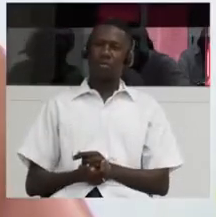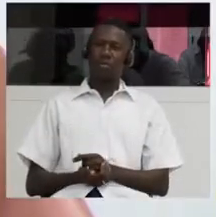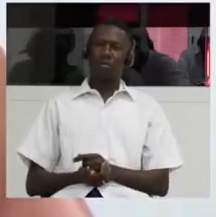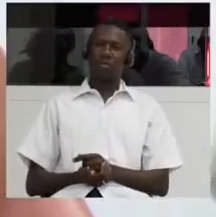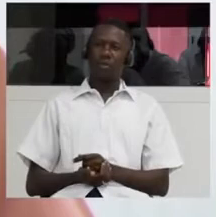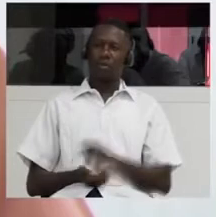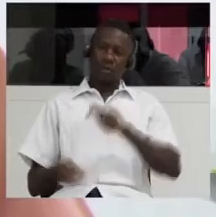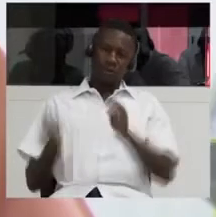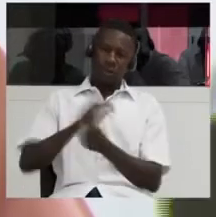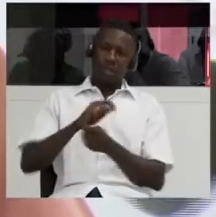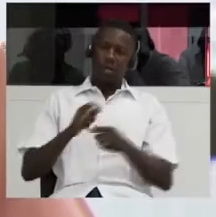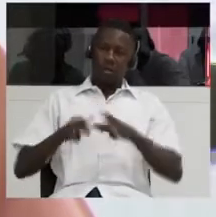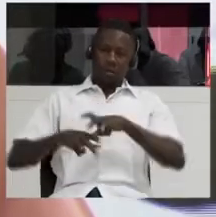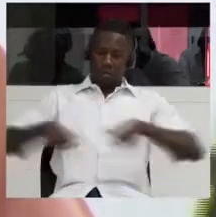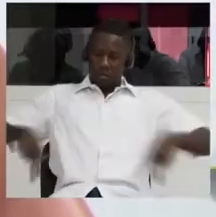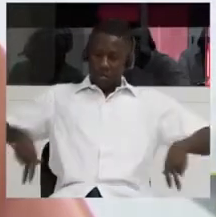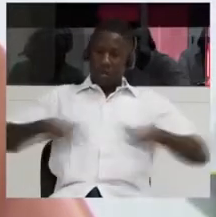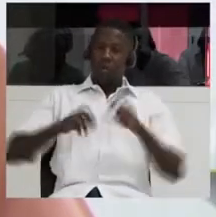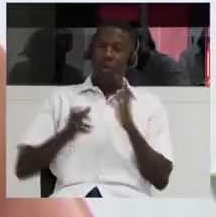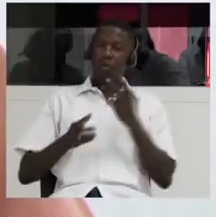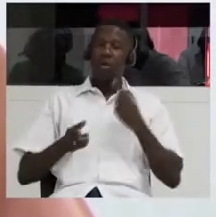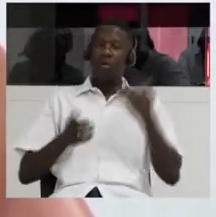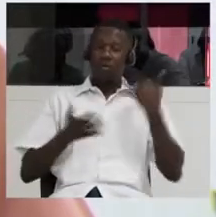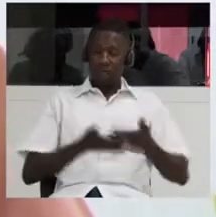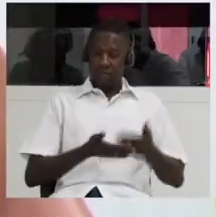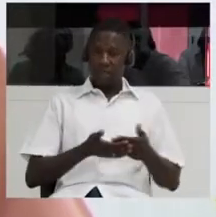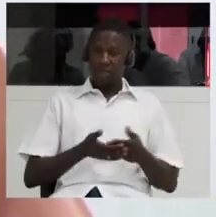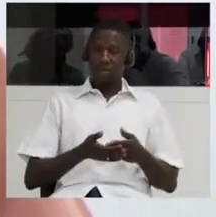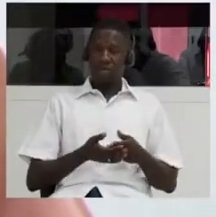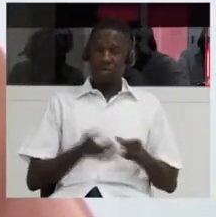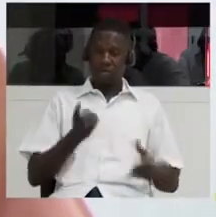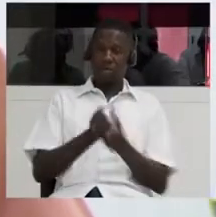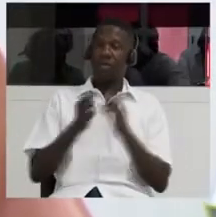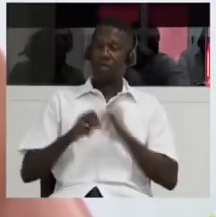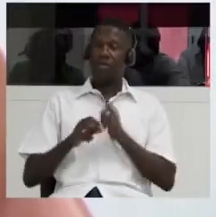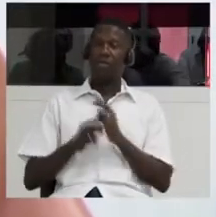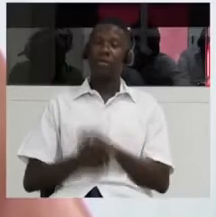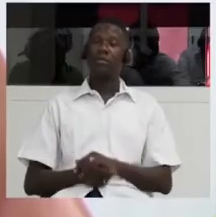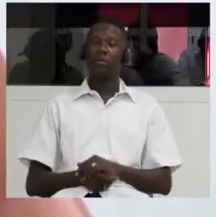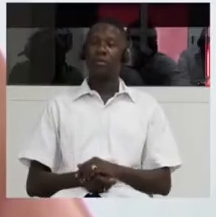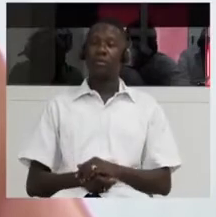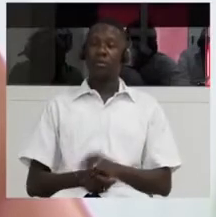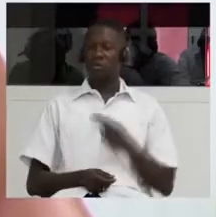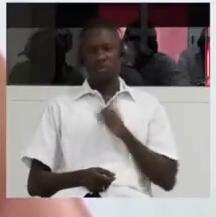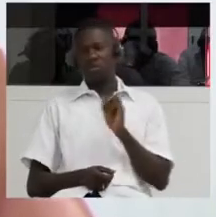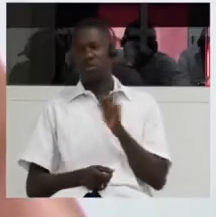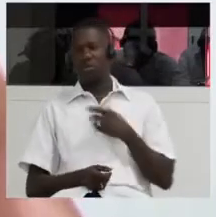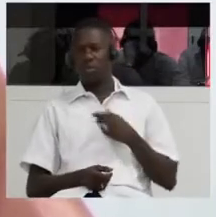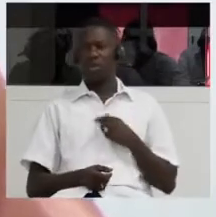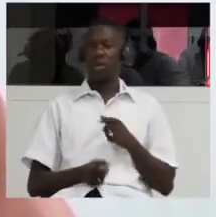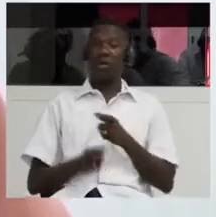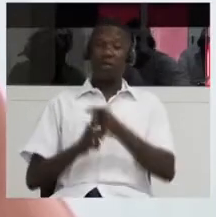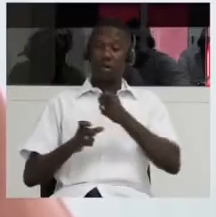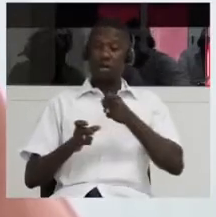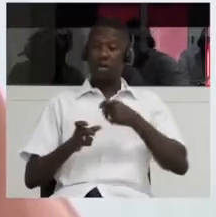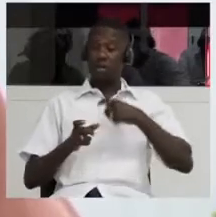the belt when one belt finishes, to load it pretty much. Not actually. Mostly the firer will do that. The loader's responsibility